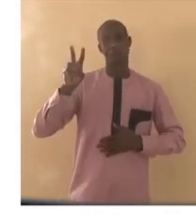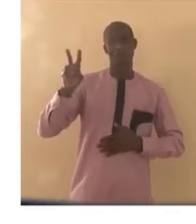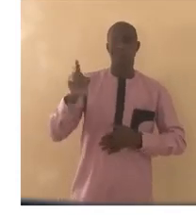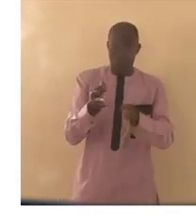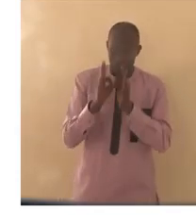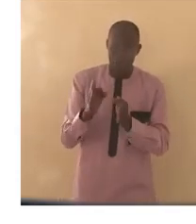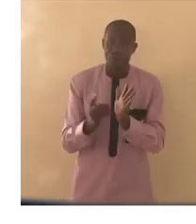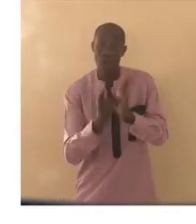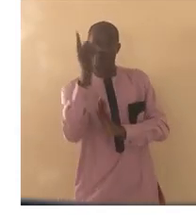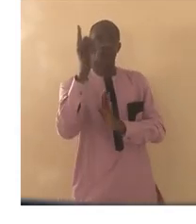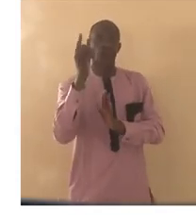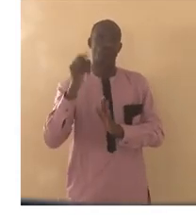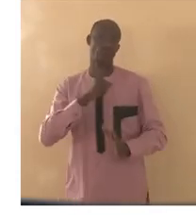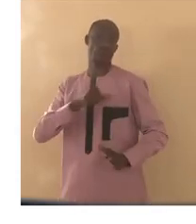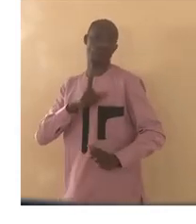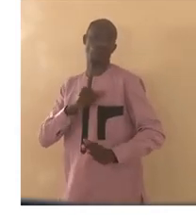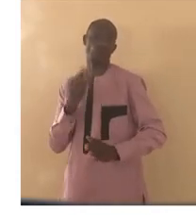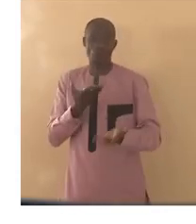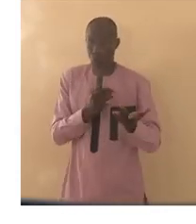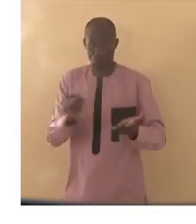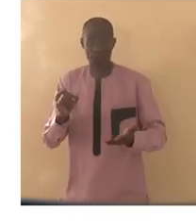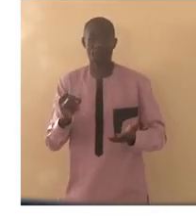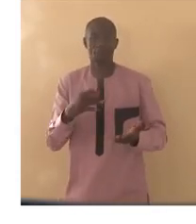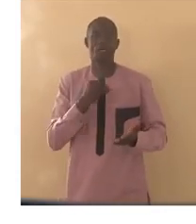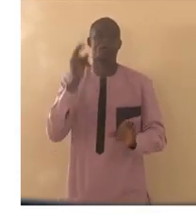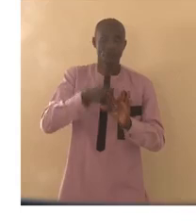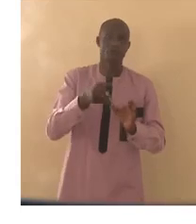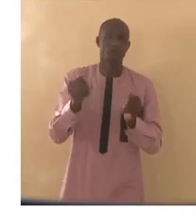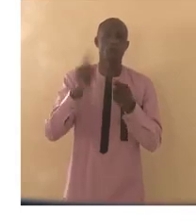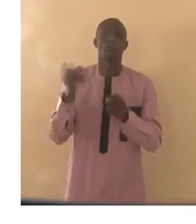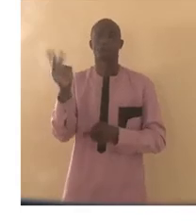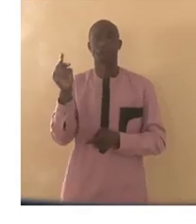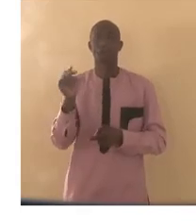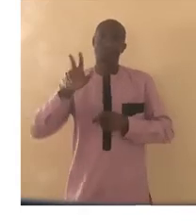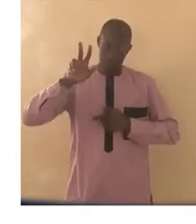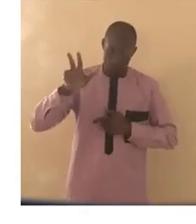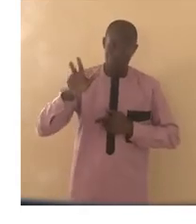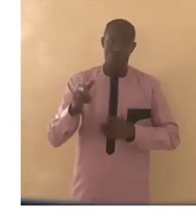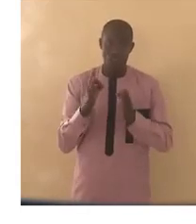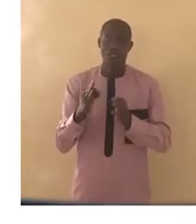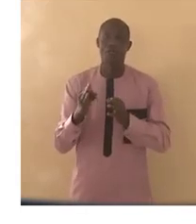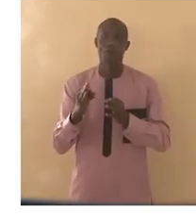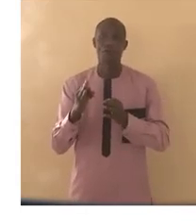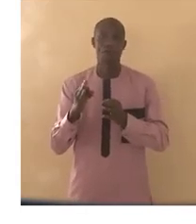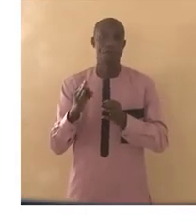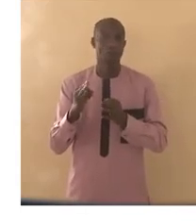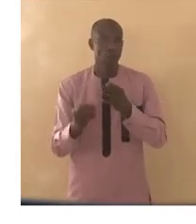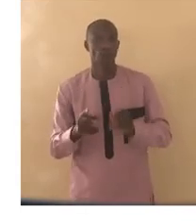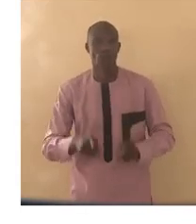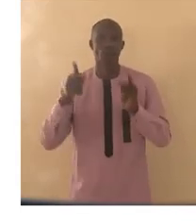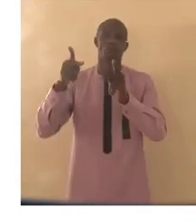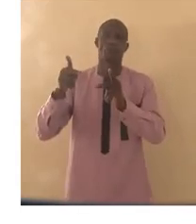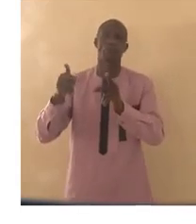Two, if we develop an attitude of waiting and attending to him. Three, if we nurture a